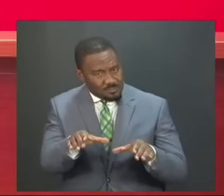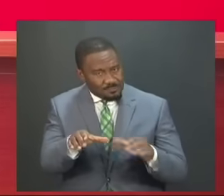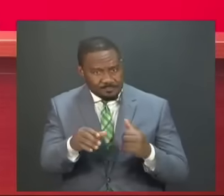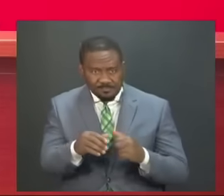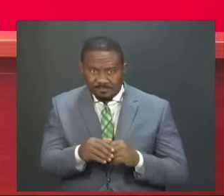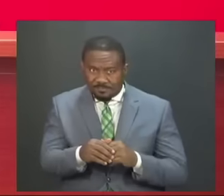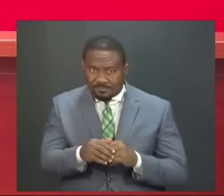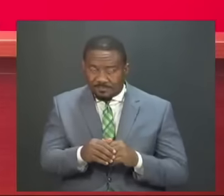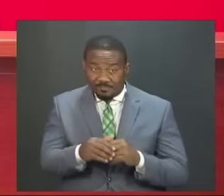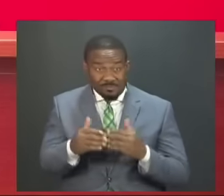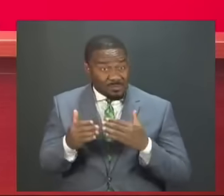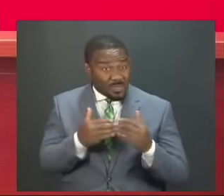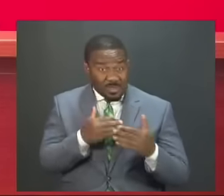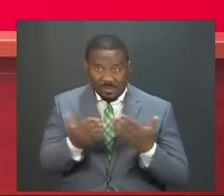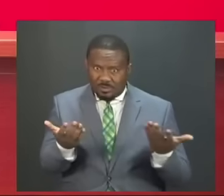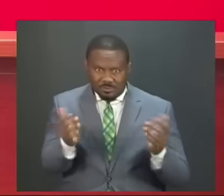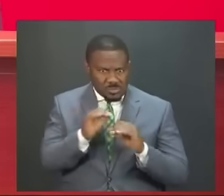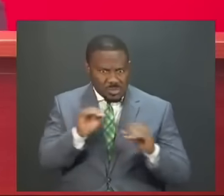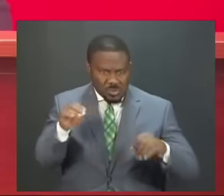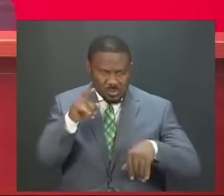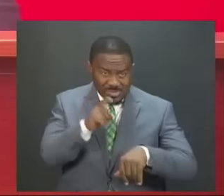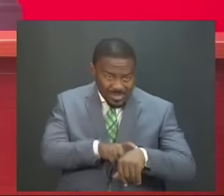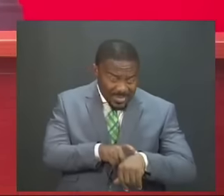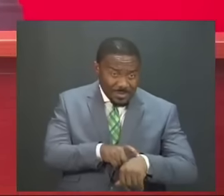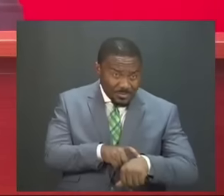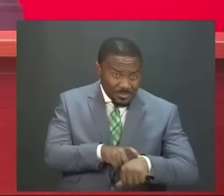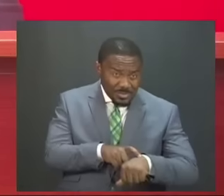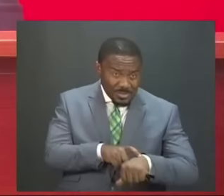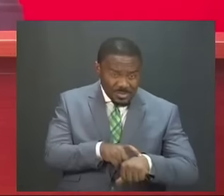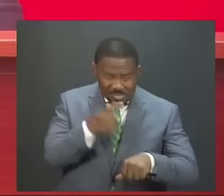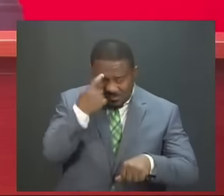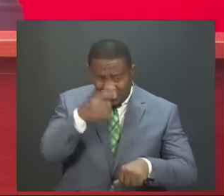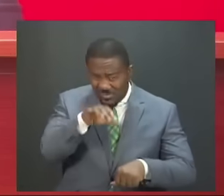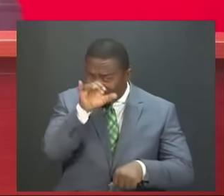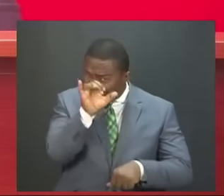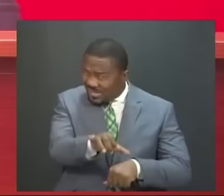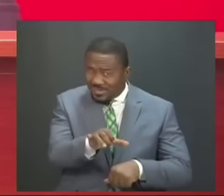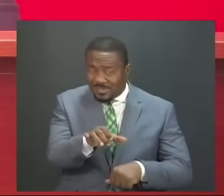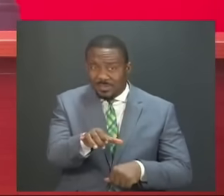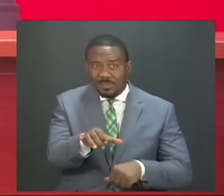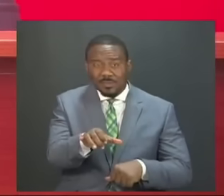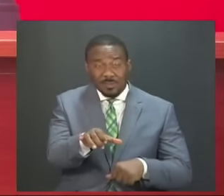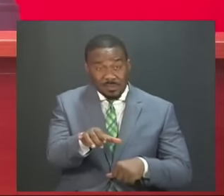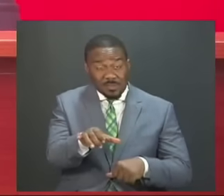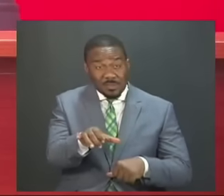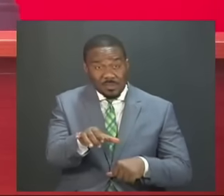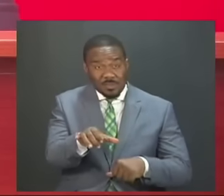is no definite time for that arm of state to take the action.